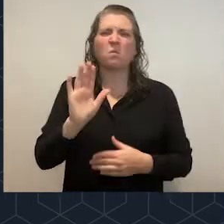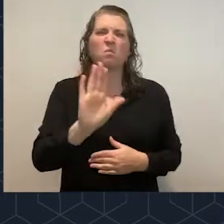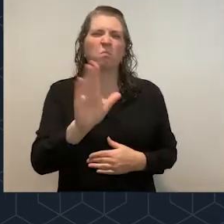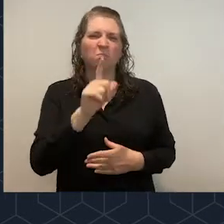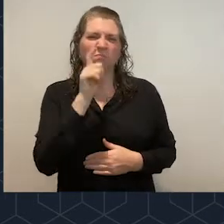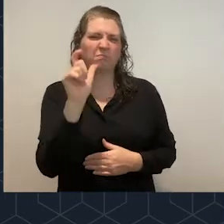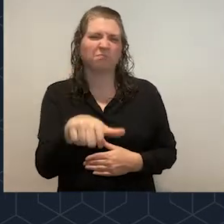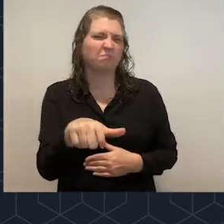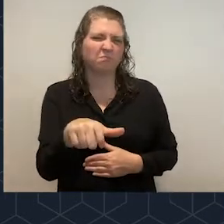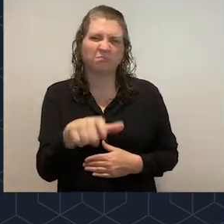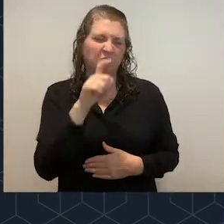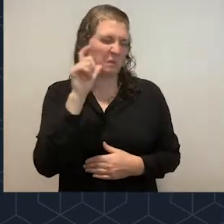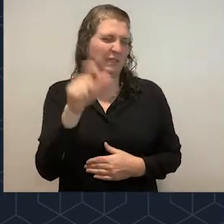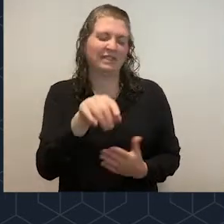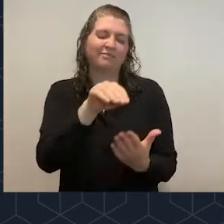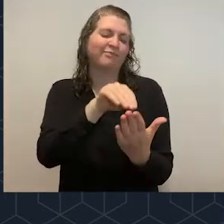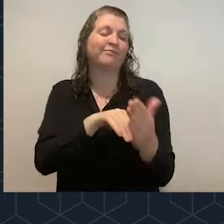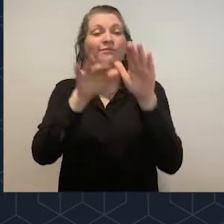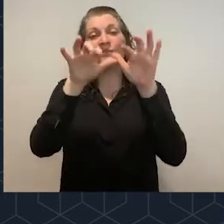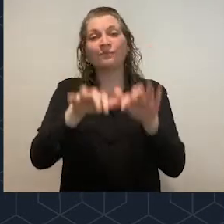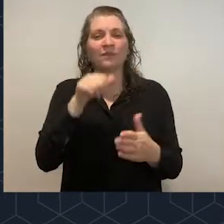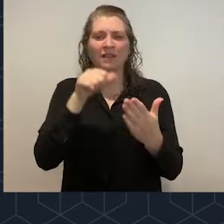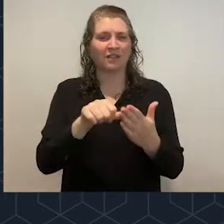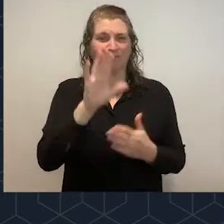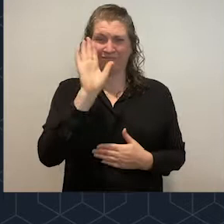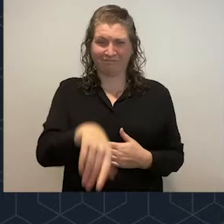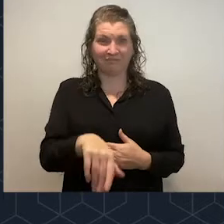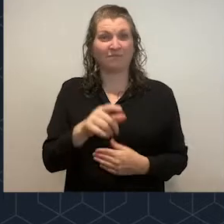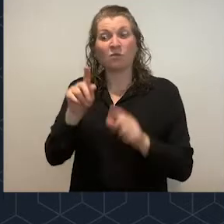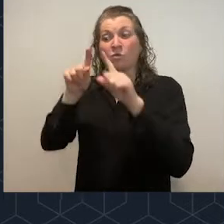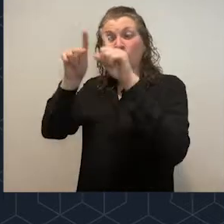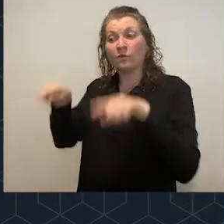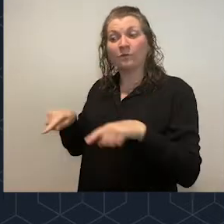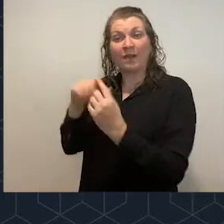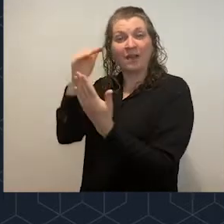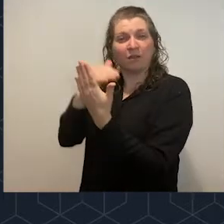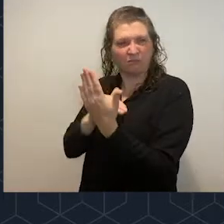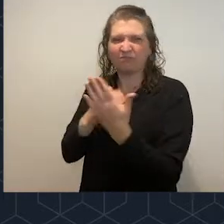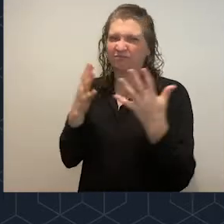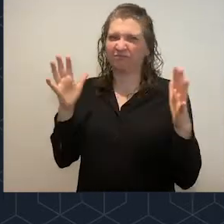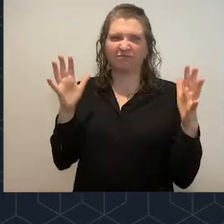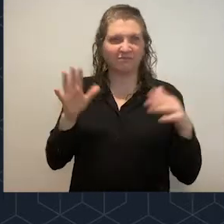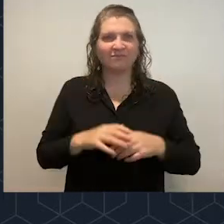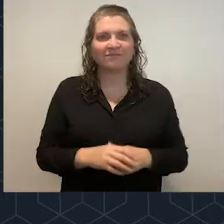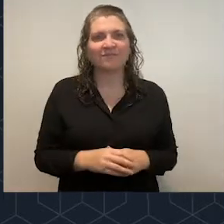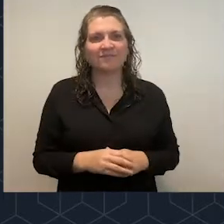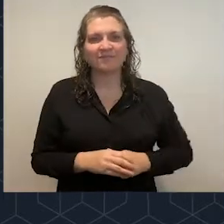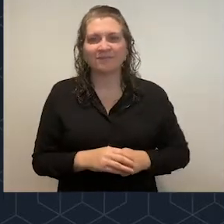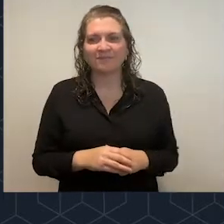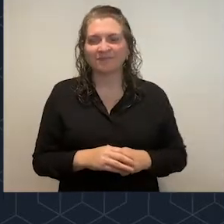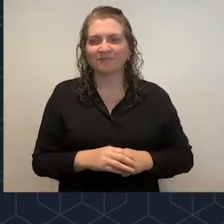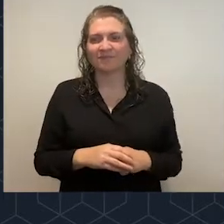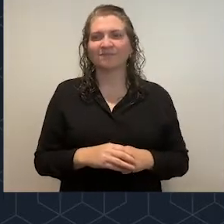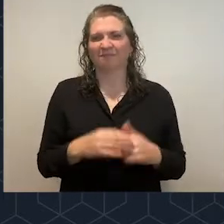will reach out to me and say, hey, Chris, do I need to submit a cover letter for this particular requisition? At Amazon, being our